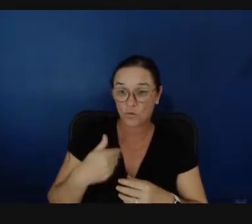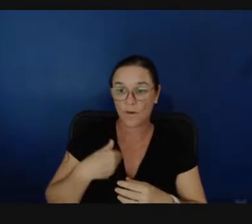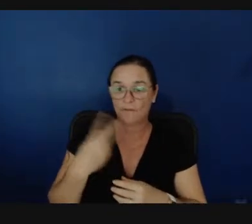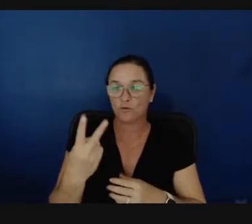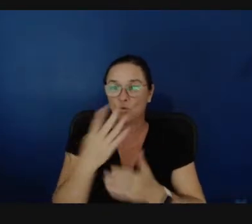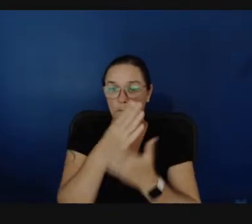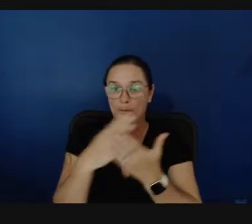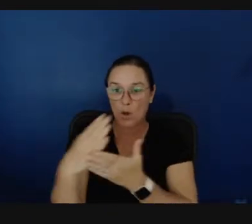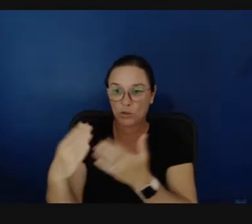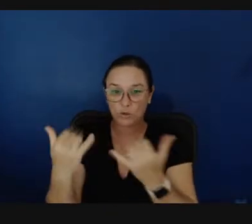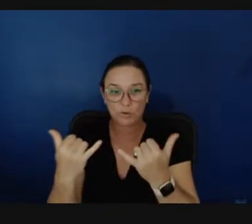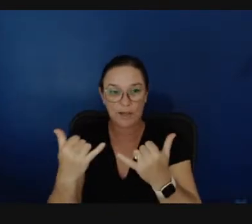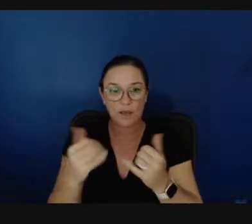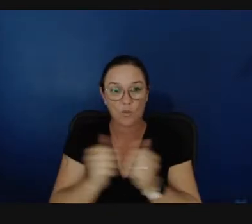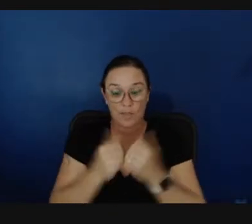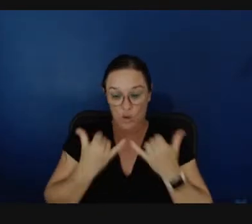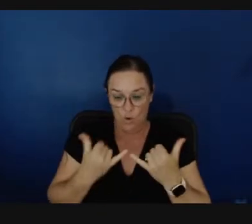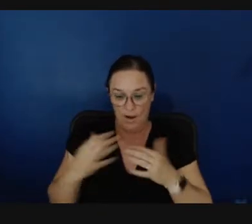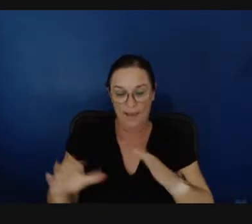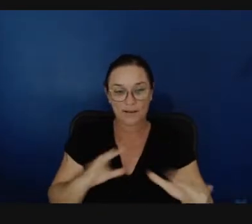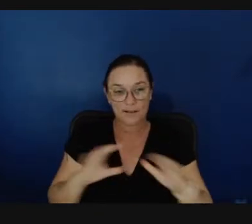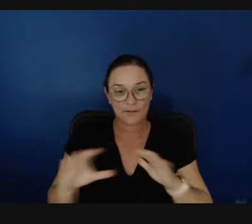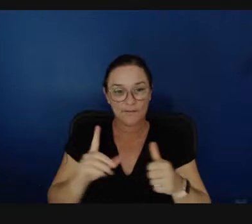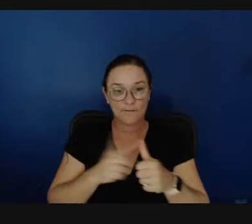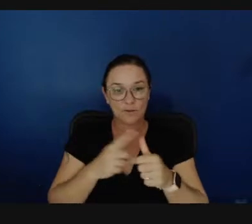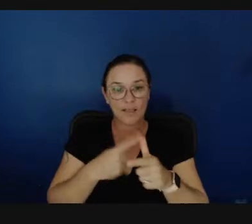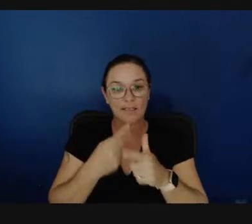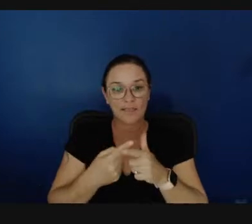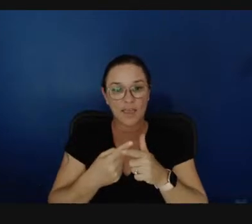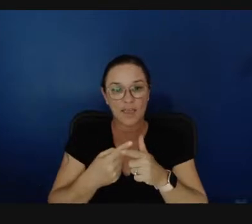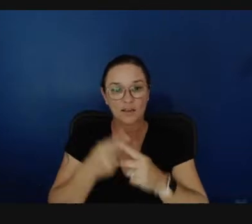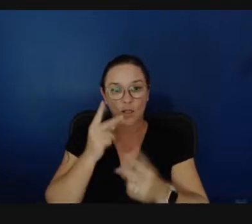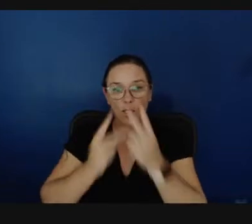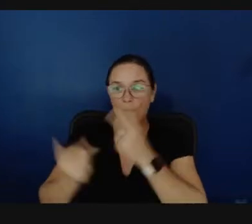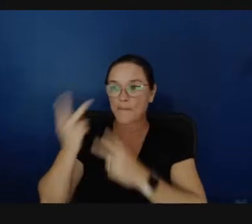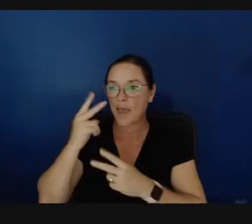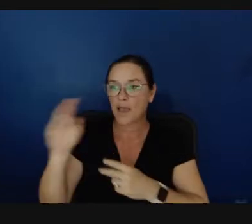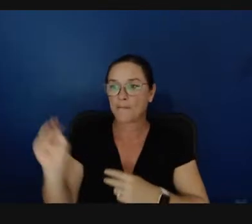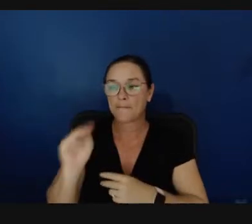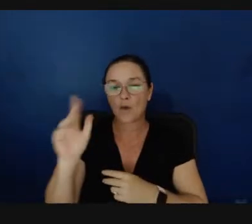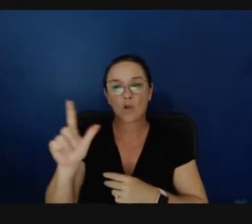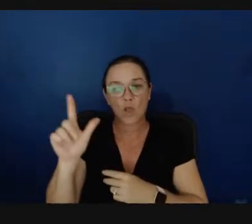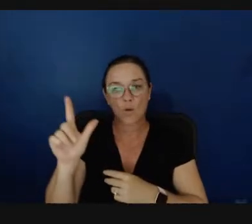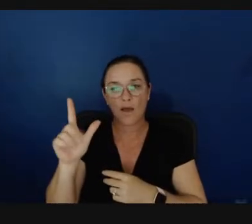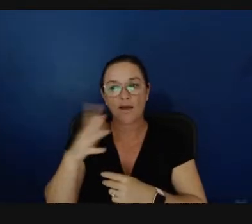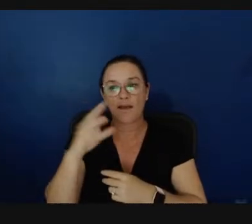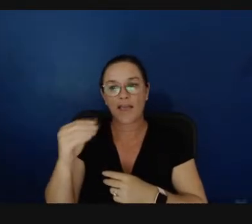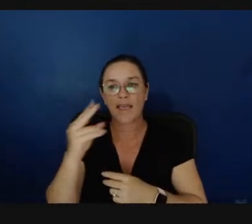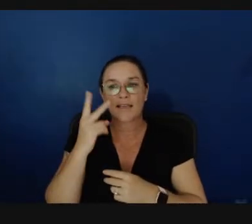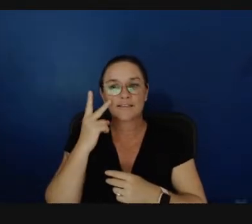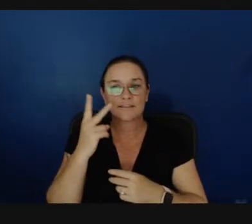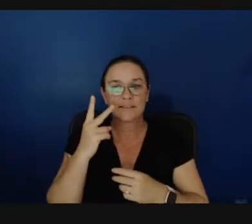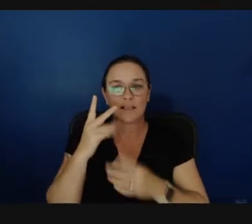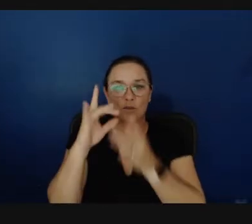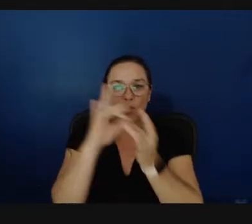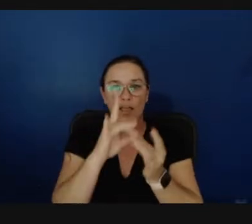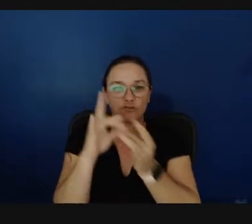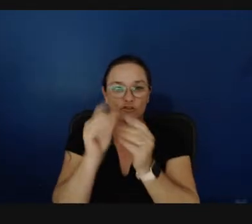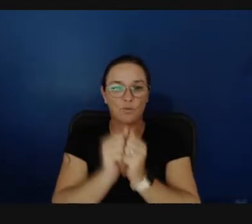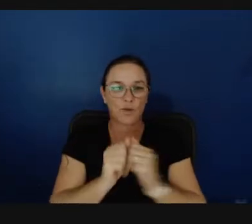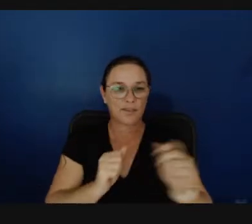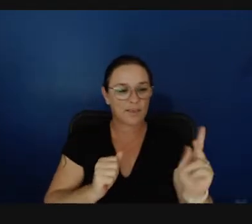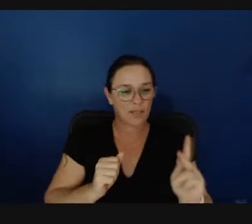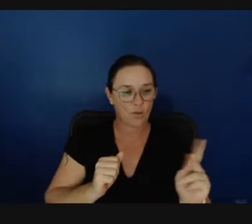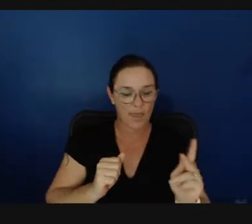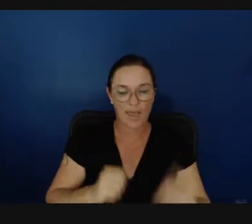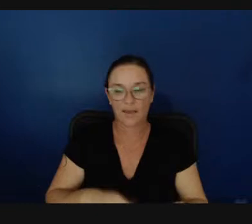with the current activity up front. Then we're going to go back to Mauna Loa and the Kilauea relationship and the 2022 eruption at the